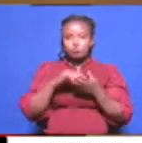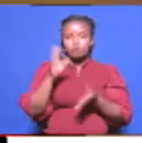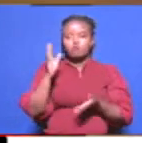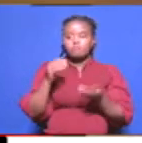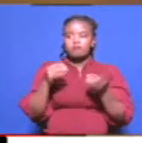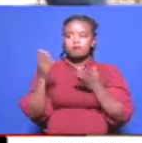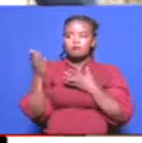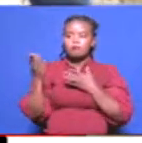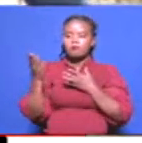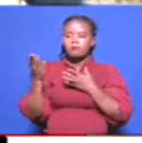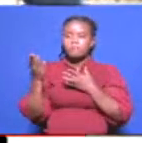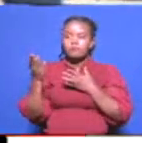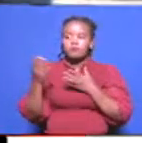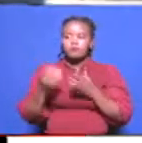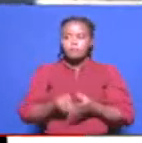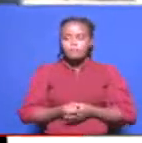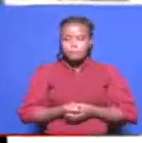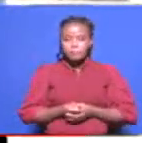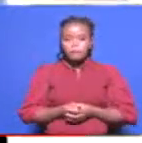Summit.